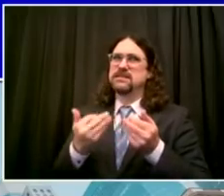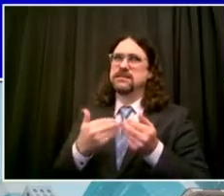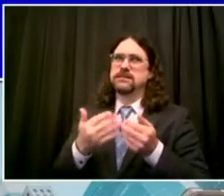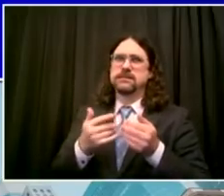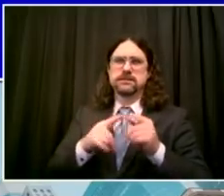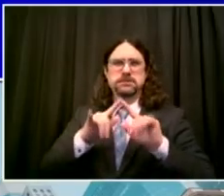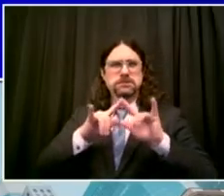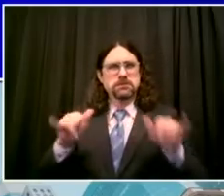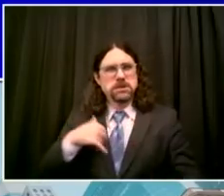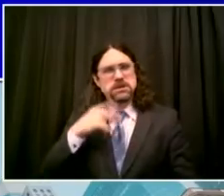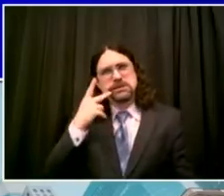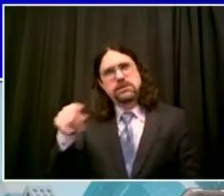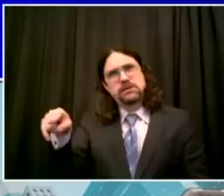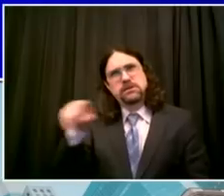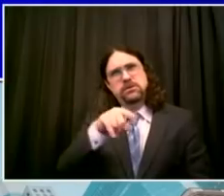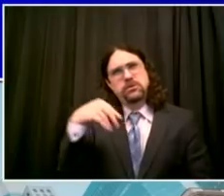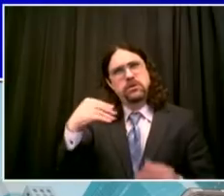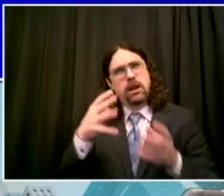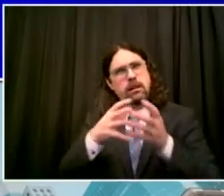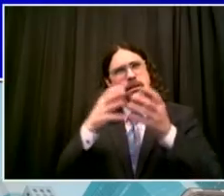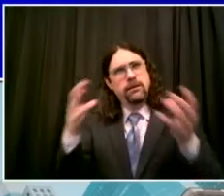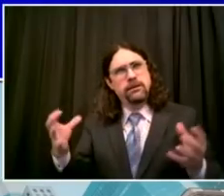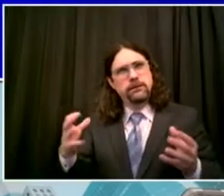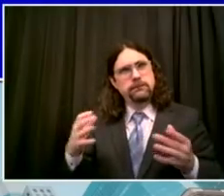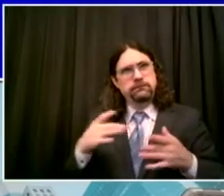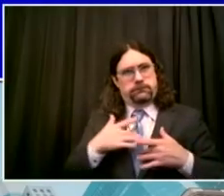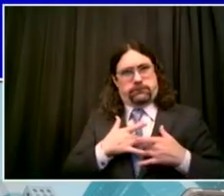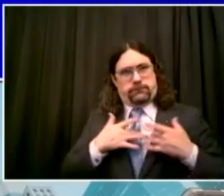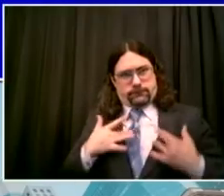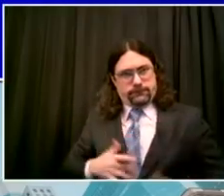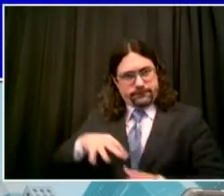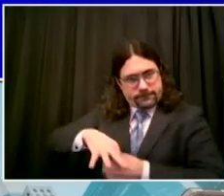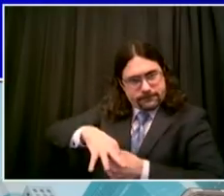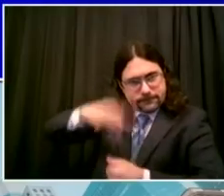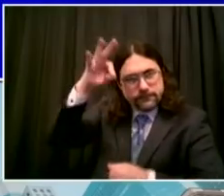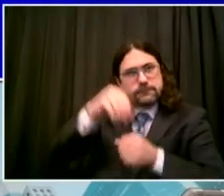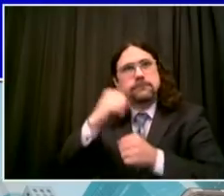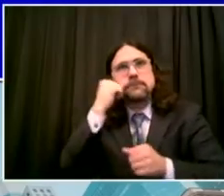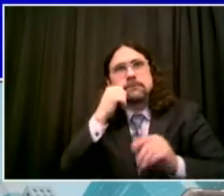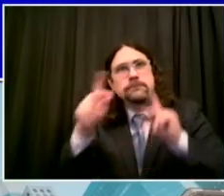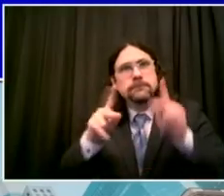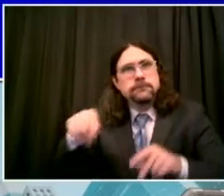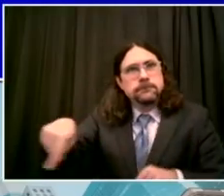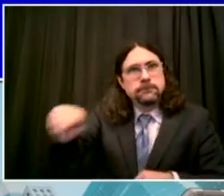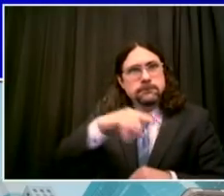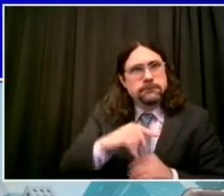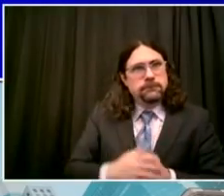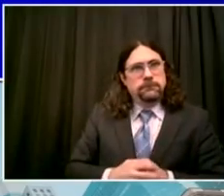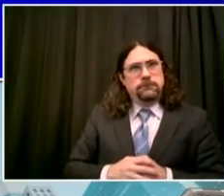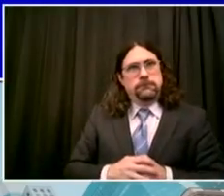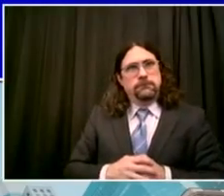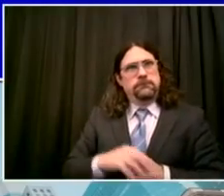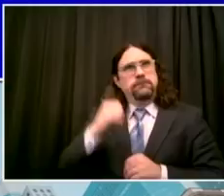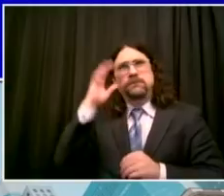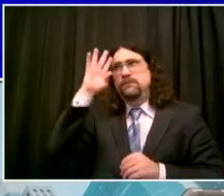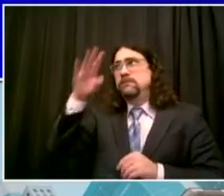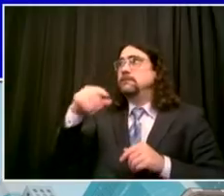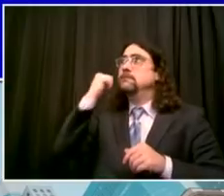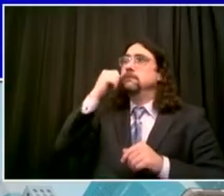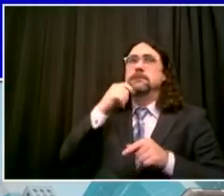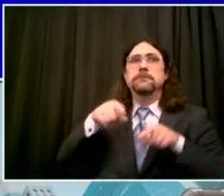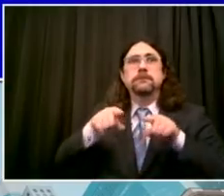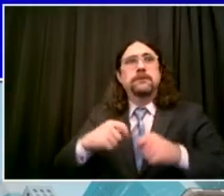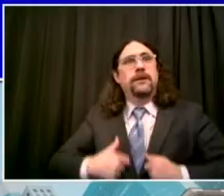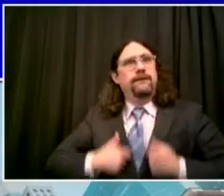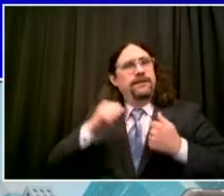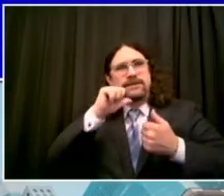day-to-day life, the ability to have the services that are so important to every faith tradition, the ability